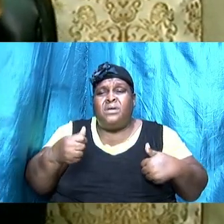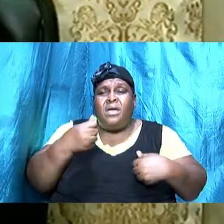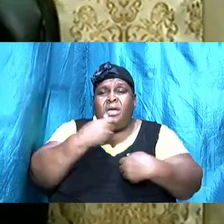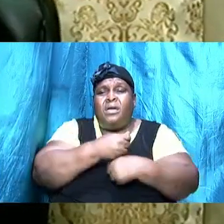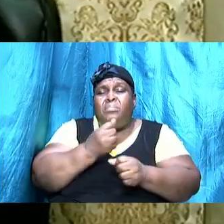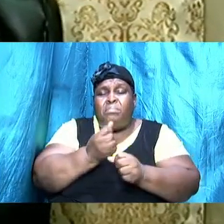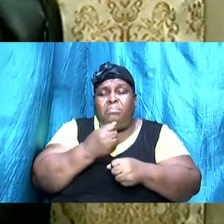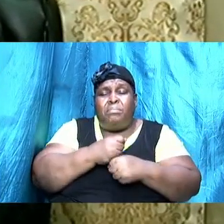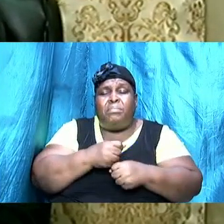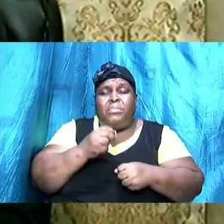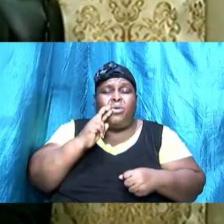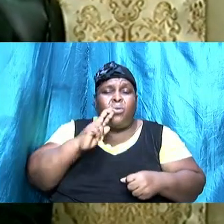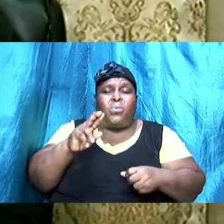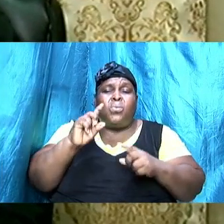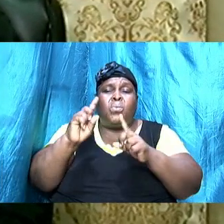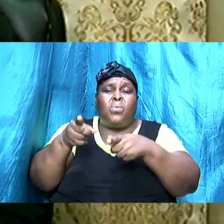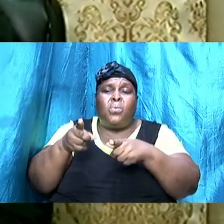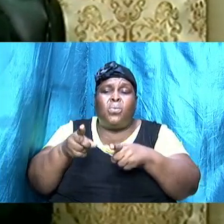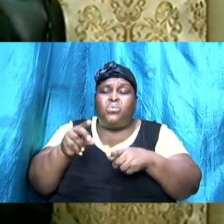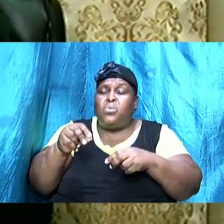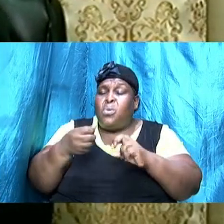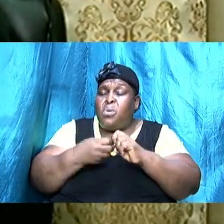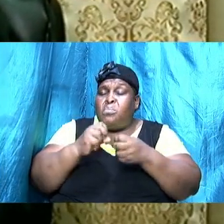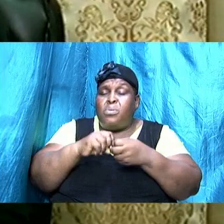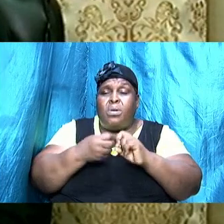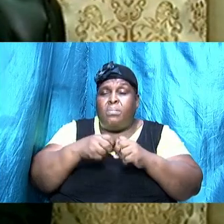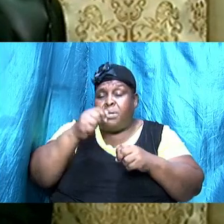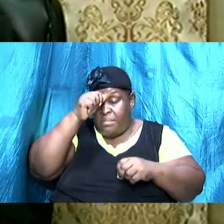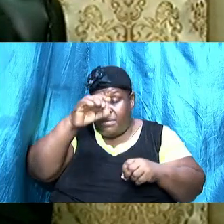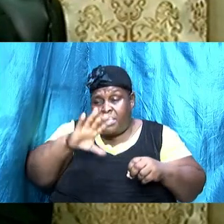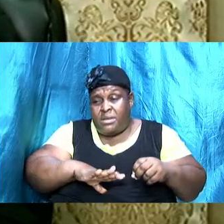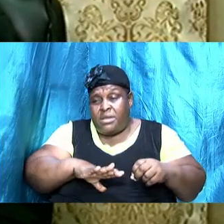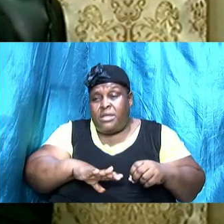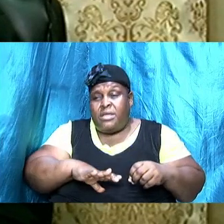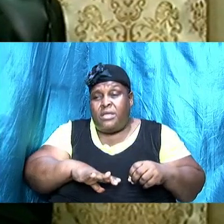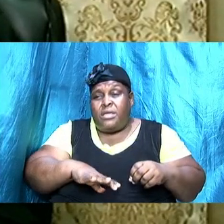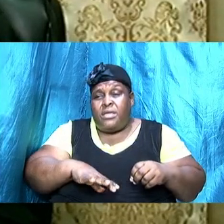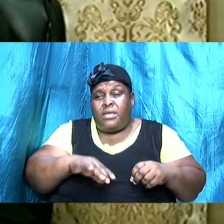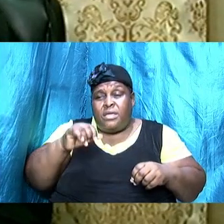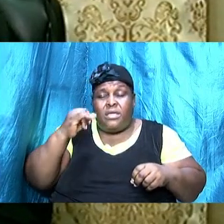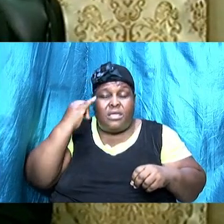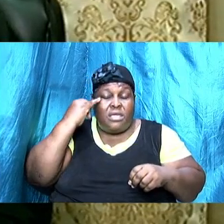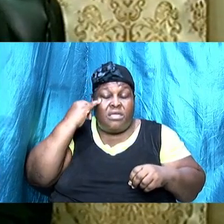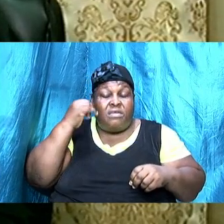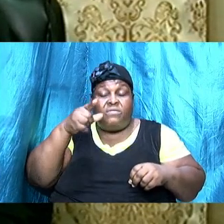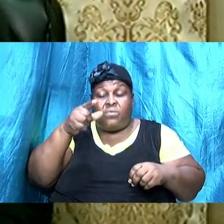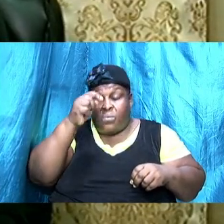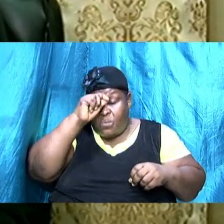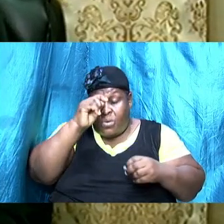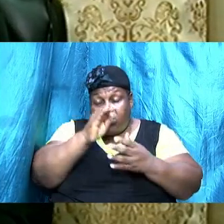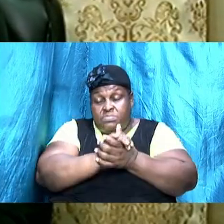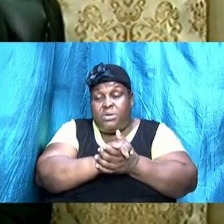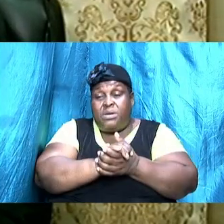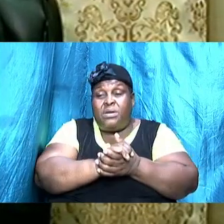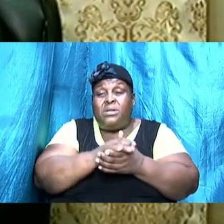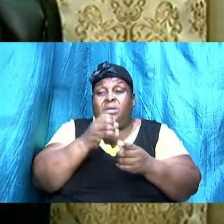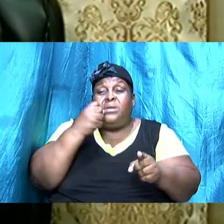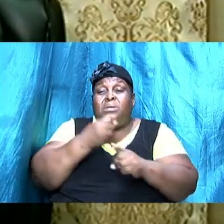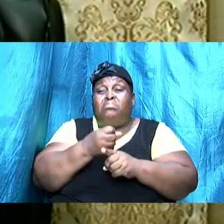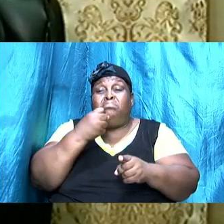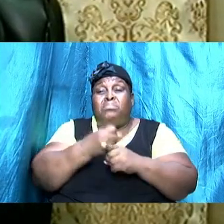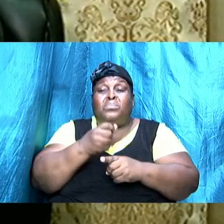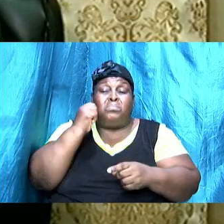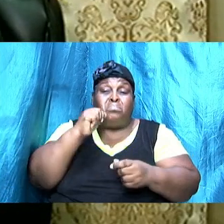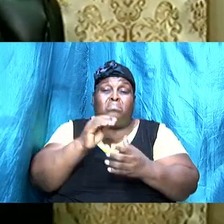No problem with that, man, if it is that you are an abuser of your wife. And if the husband moves because